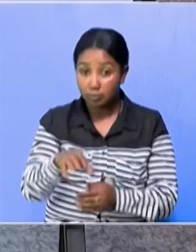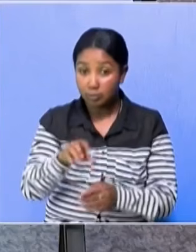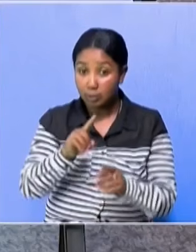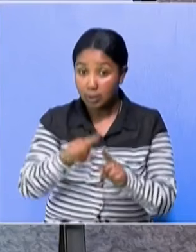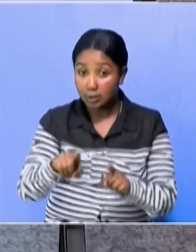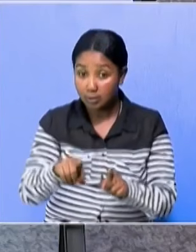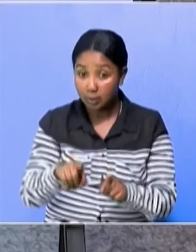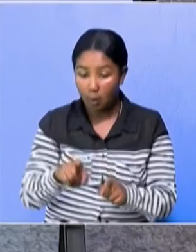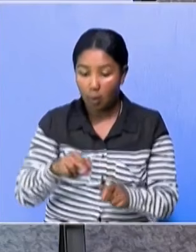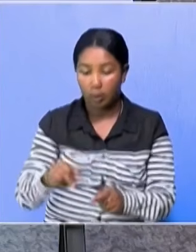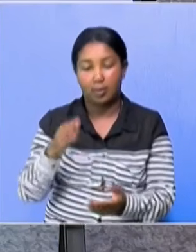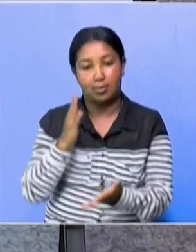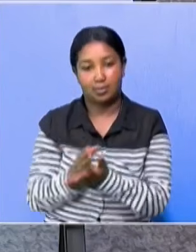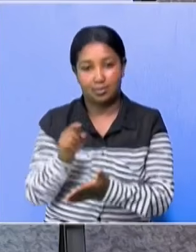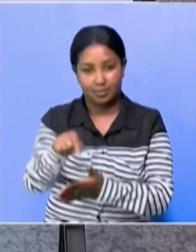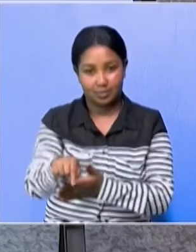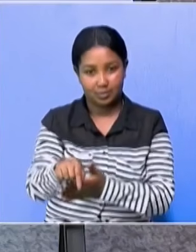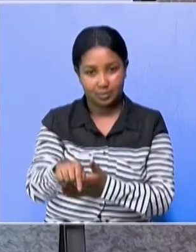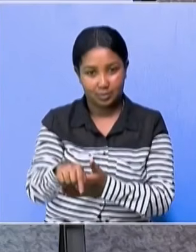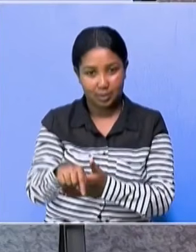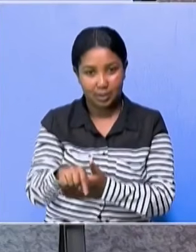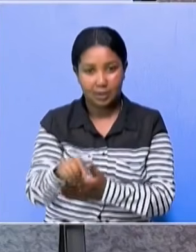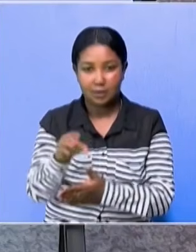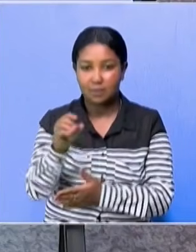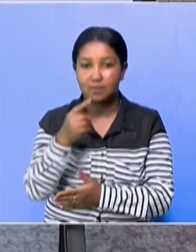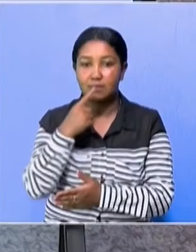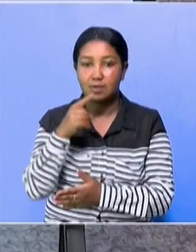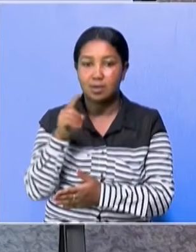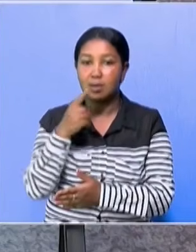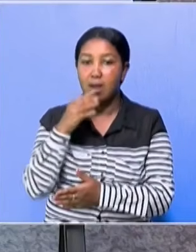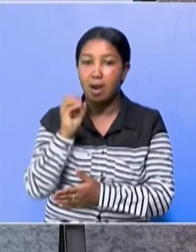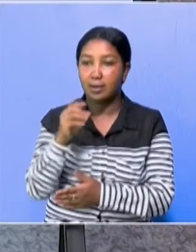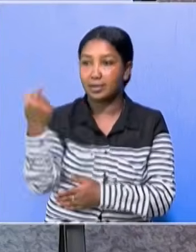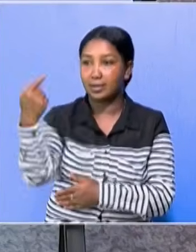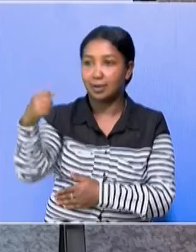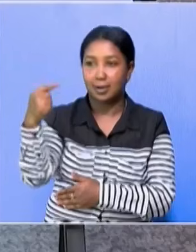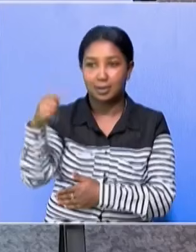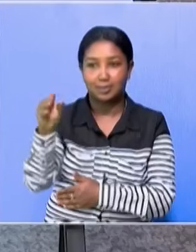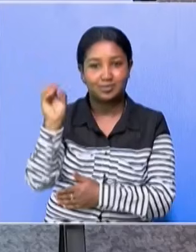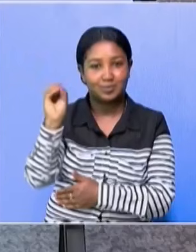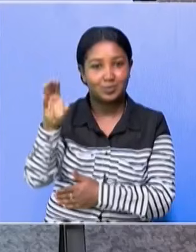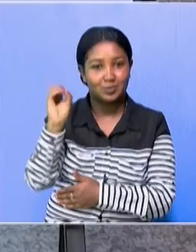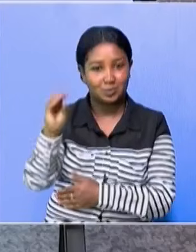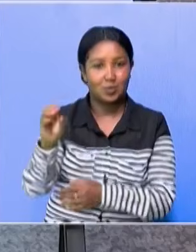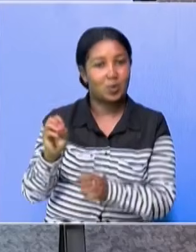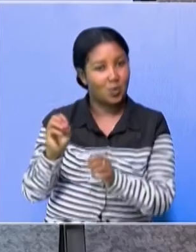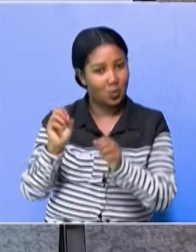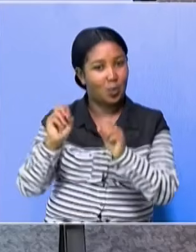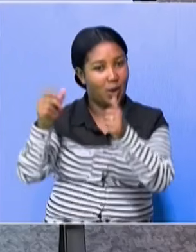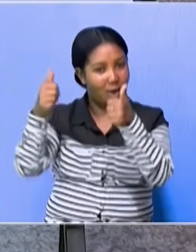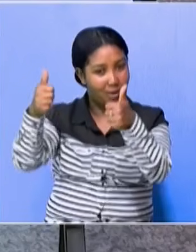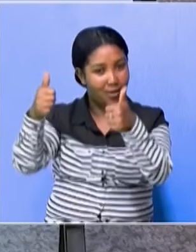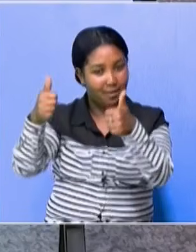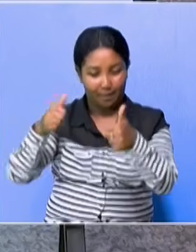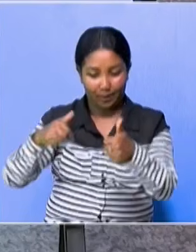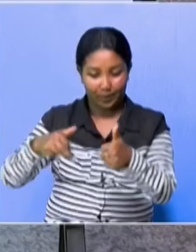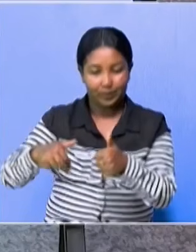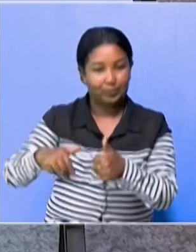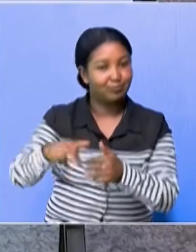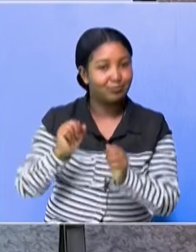that. If the lights show that is a green light, of course, it is right to the